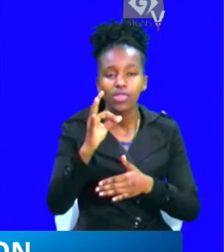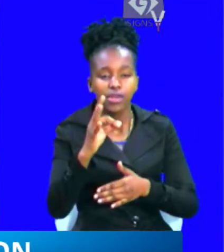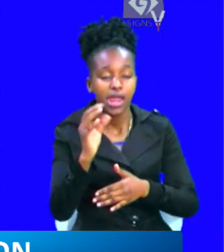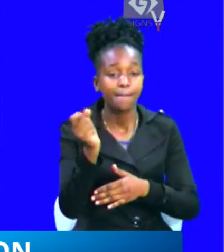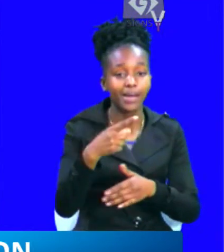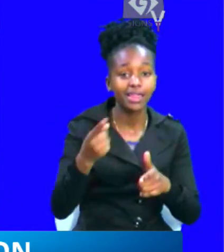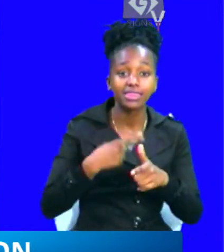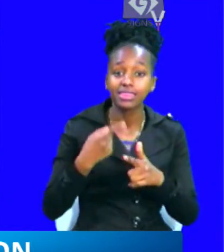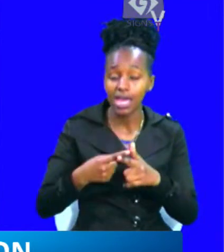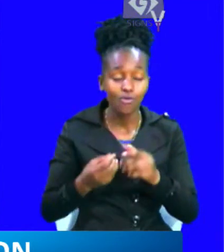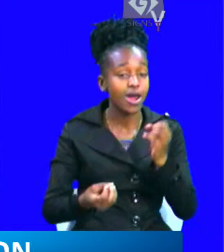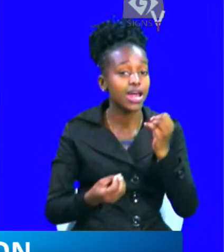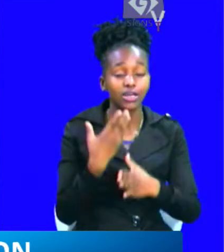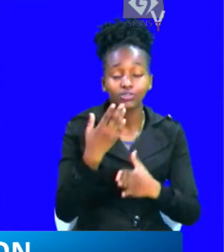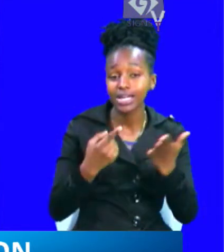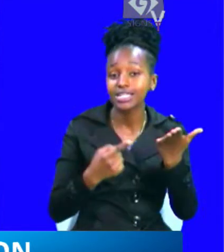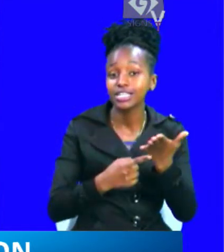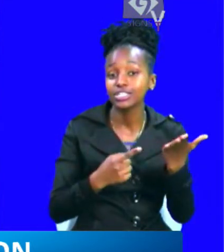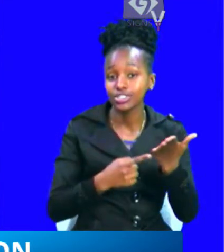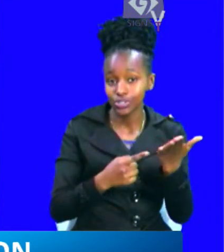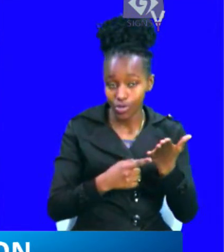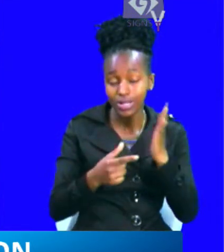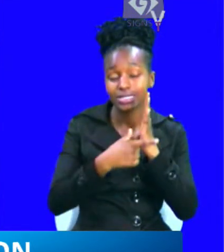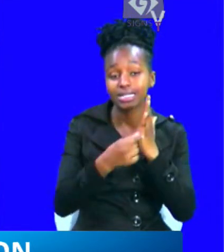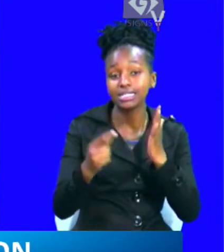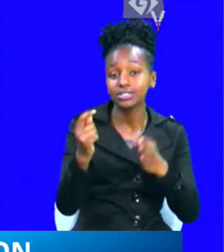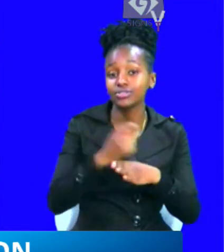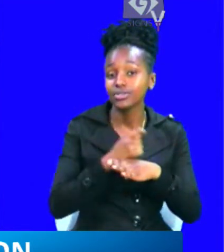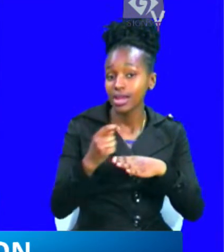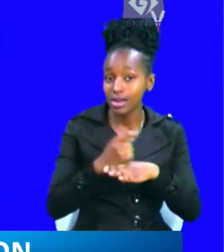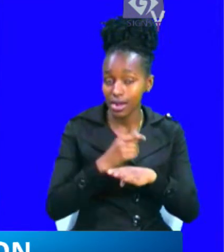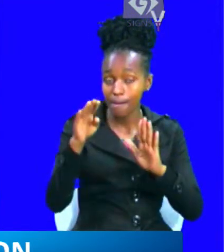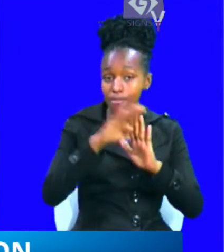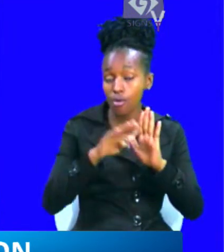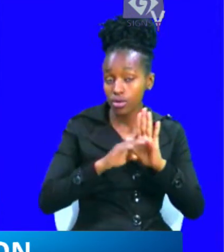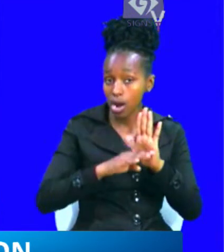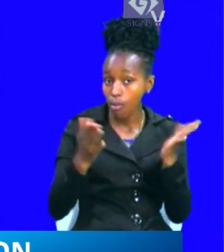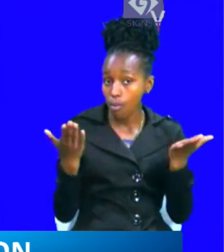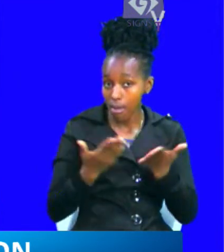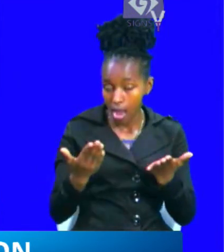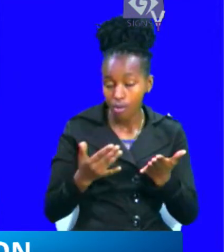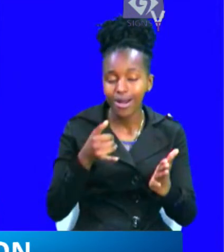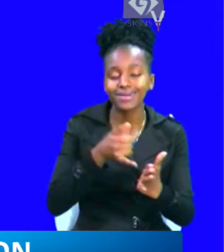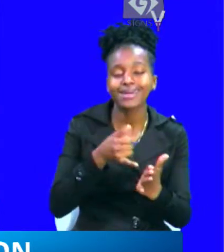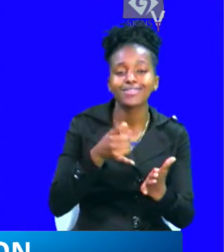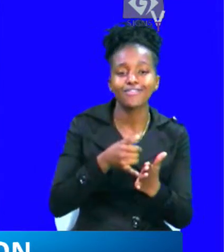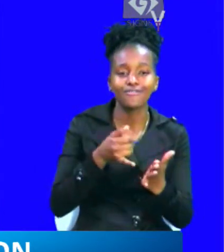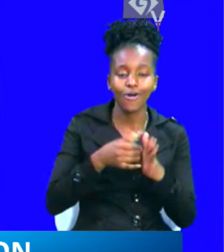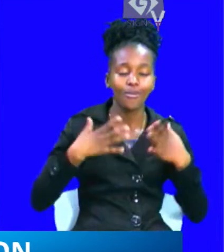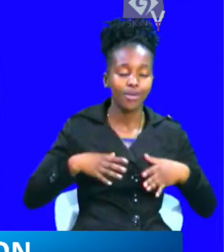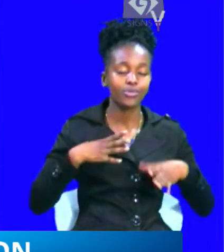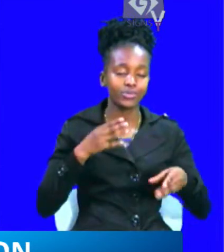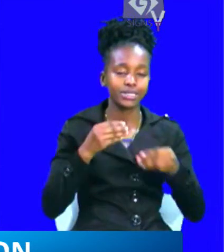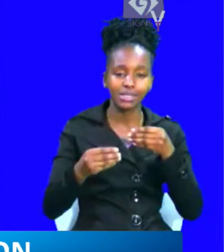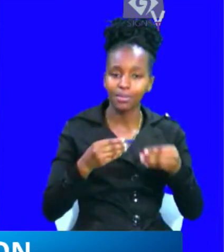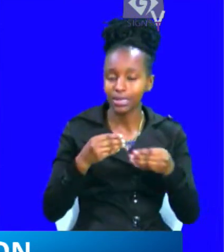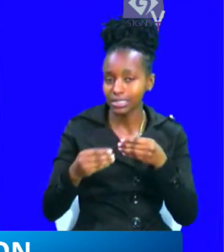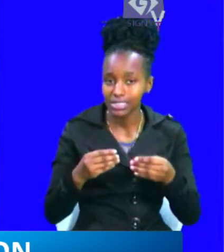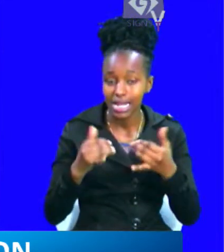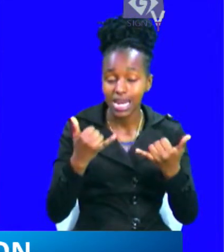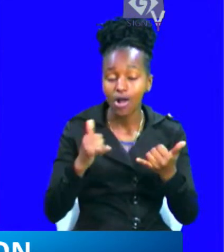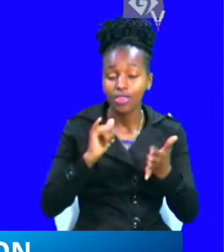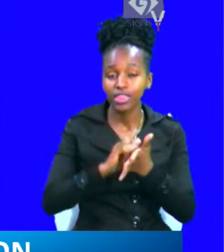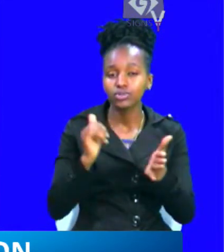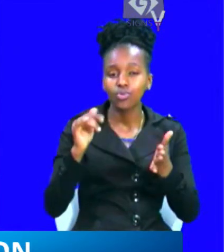slated to launch a digital skills training program where they will be incorporating persons with disabilities. So that's what we are